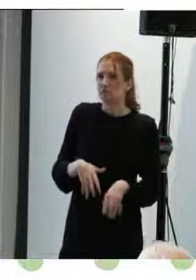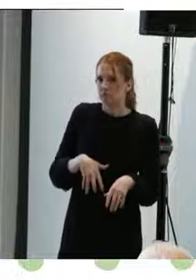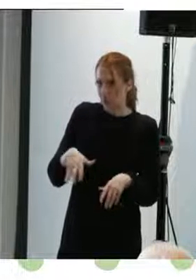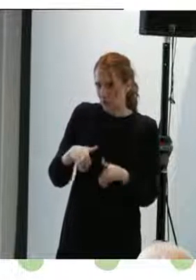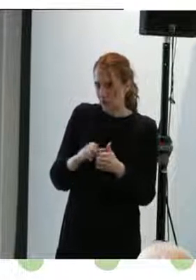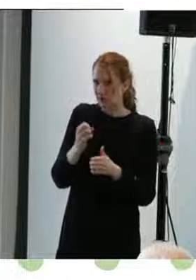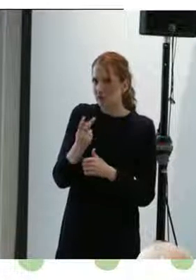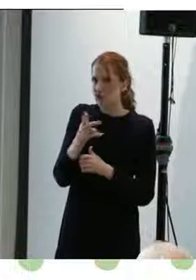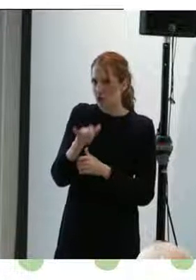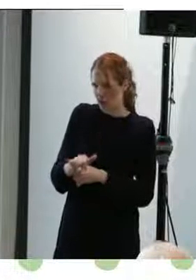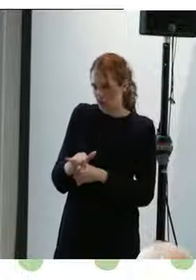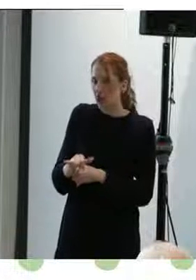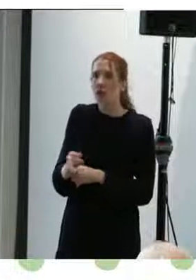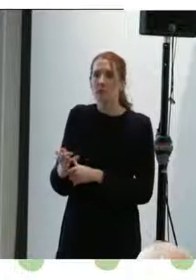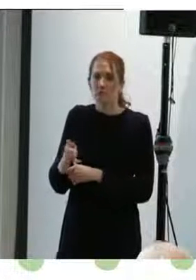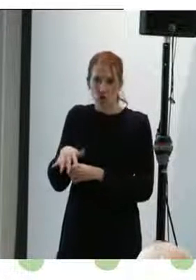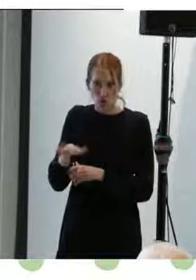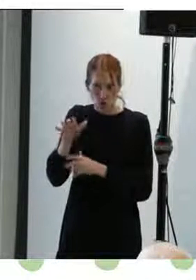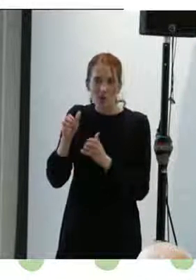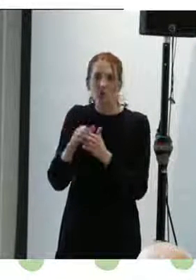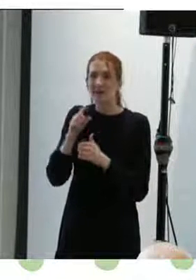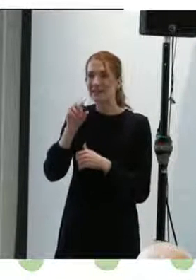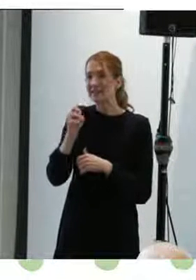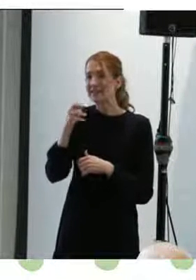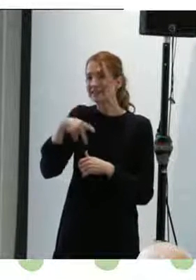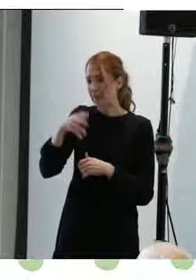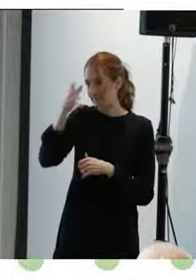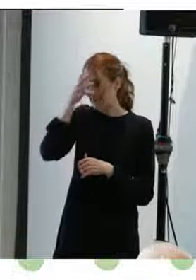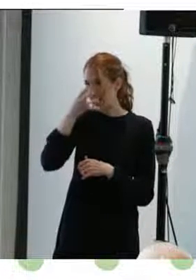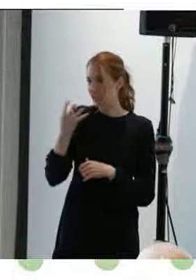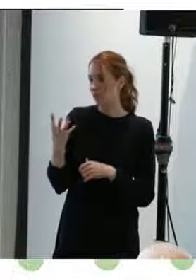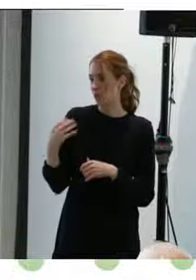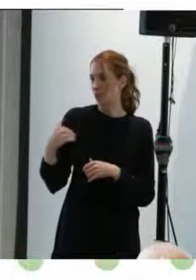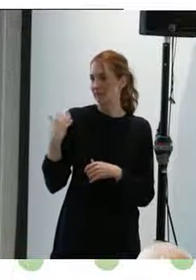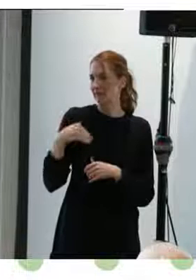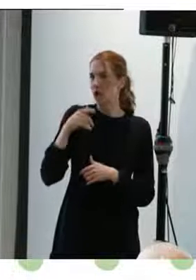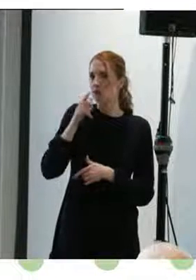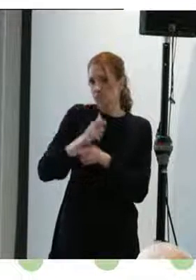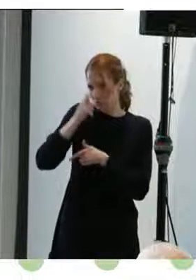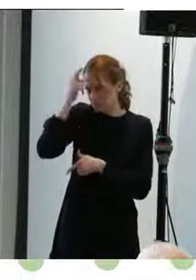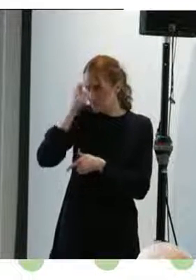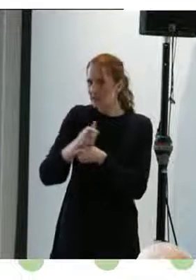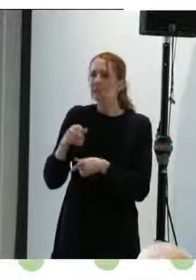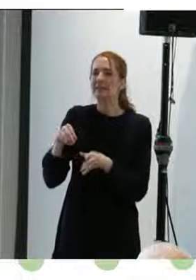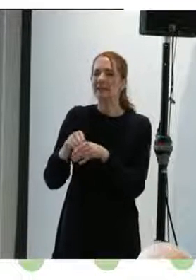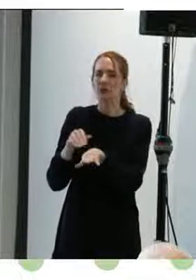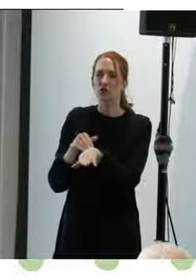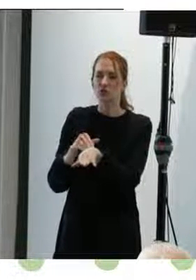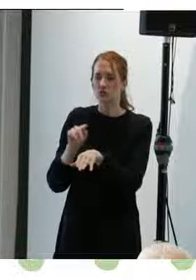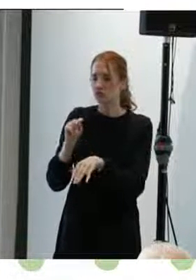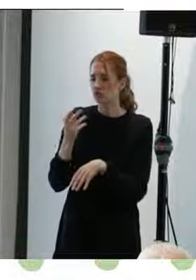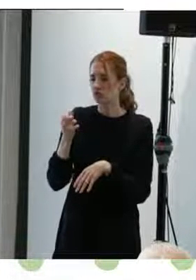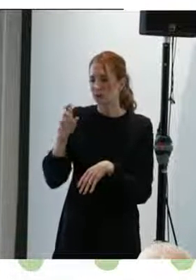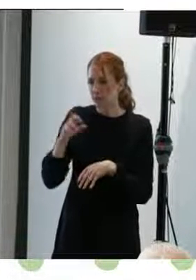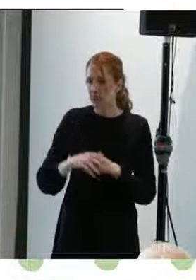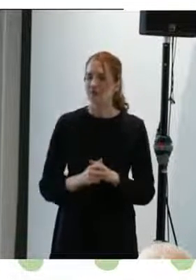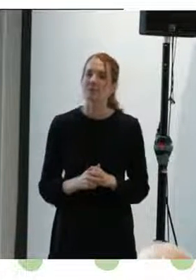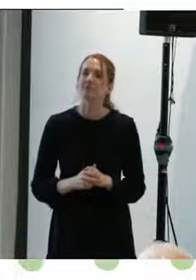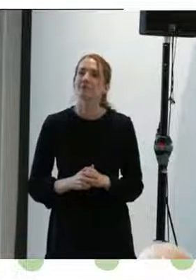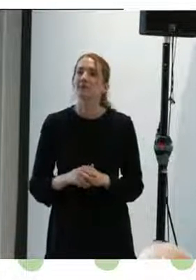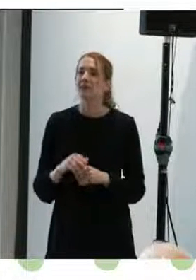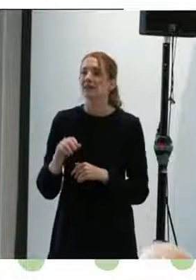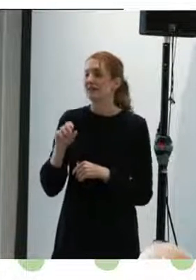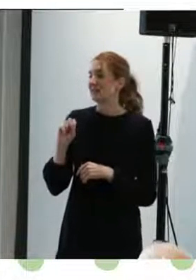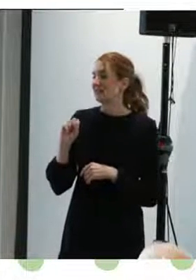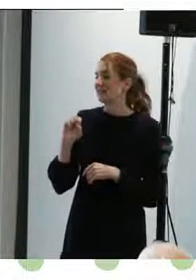in a trailer with her mother, her stepdad, and her 4 younger siblings. And she was sexually